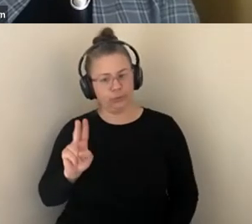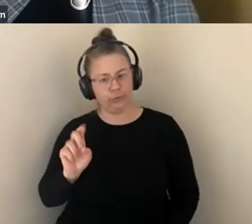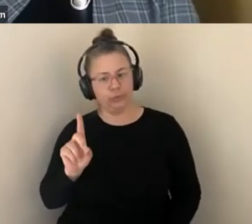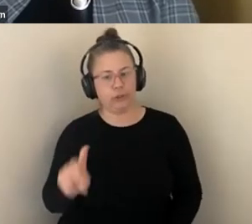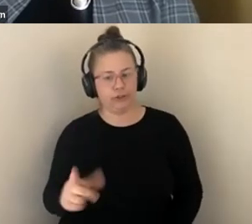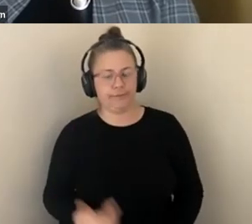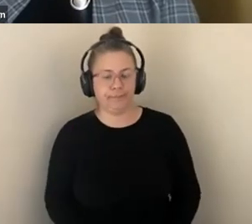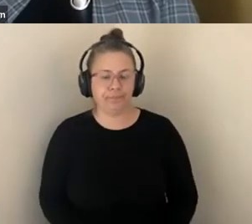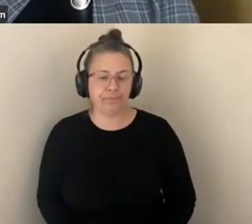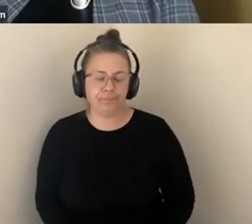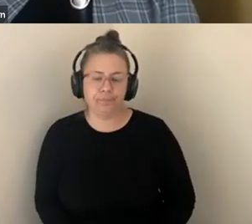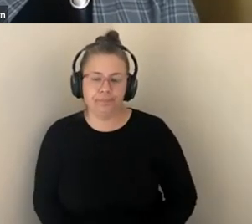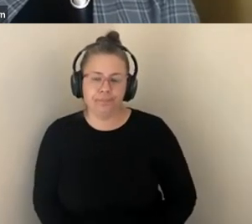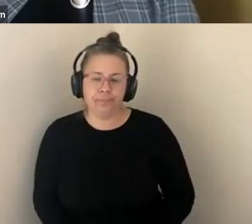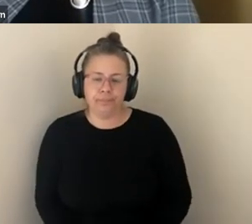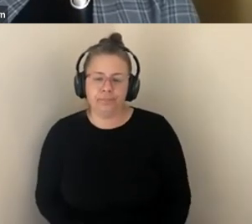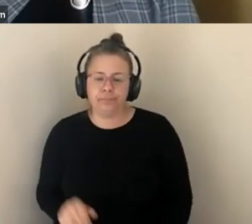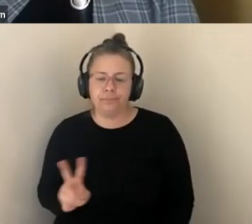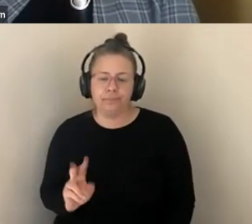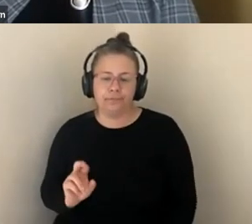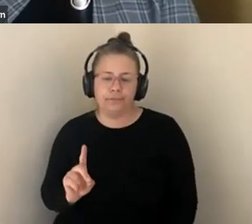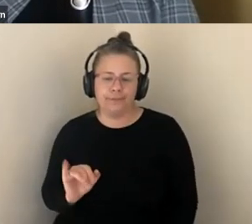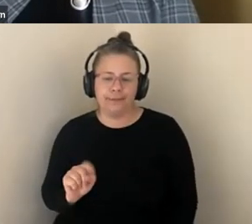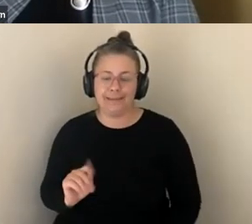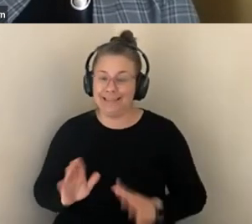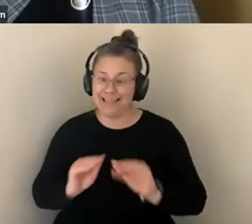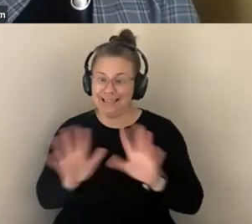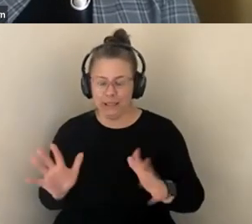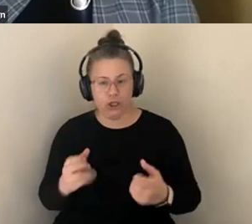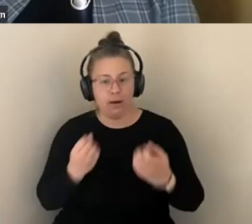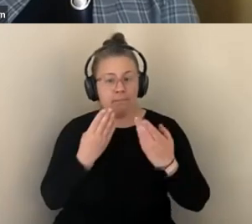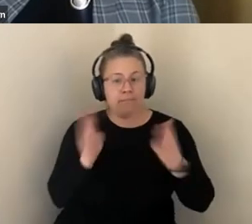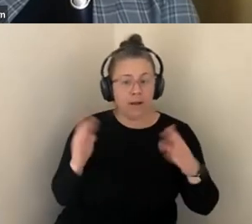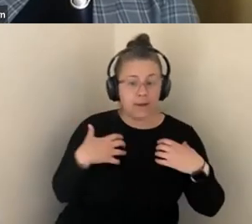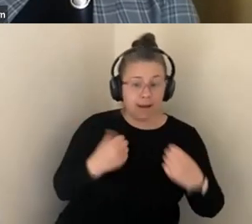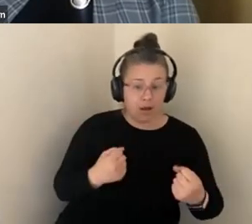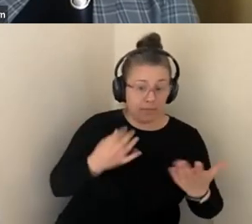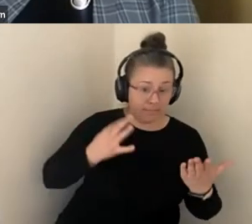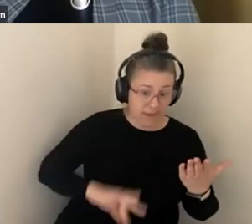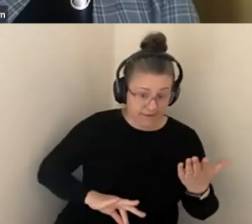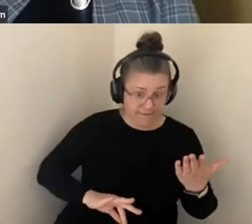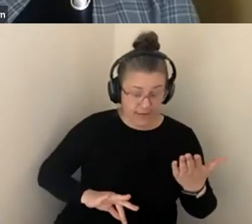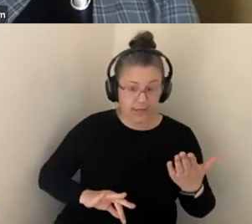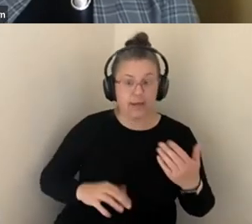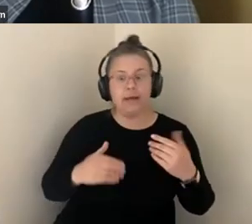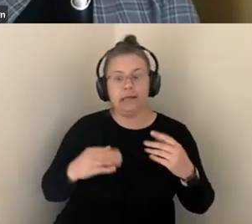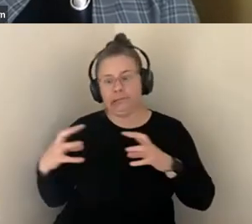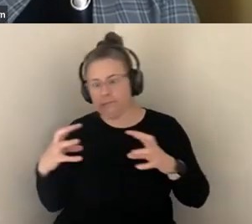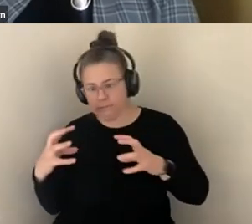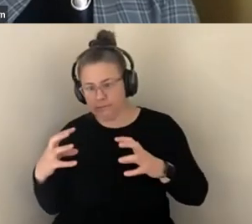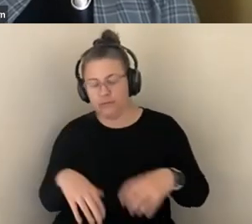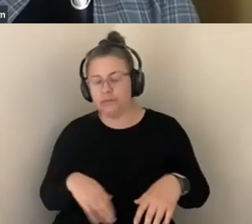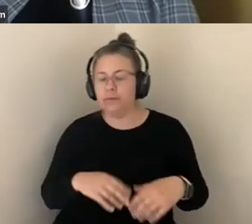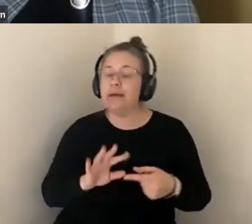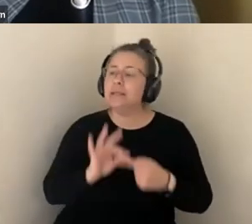It's clear that there's a tension here between public health benefit, especially when we realize that